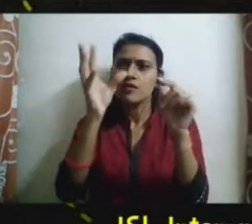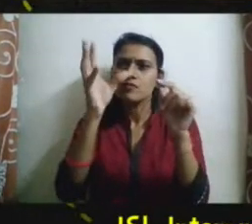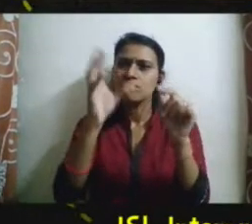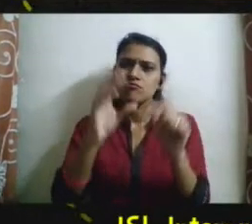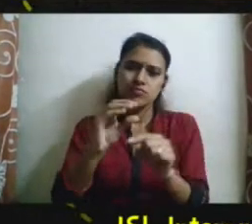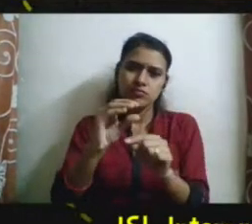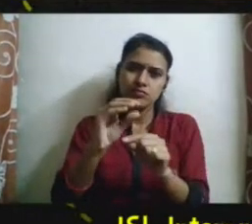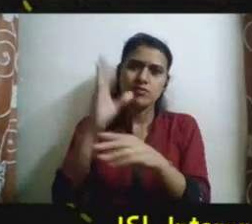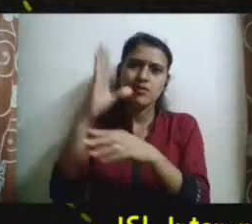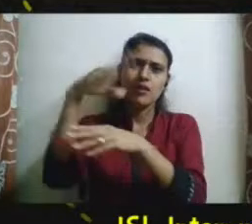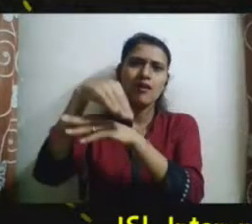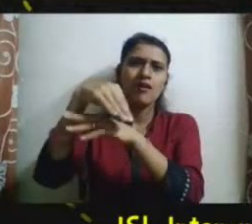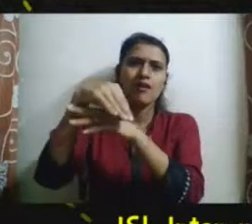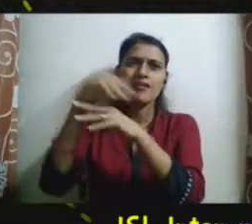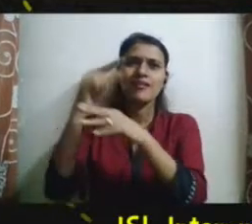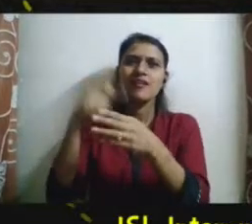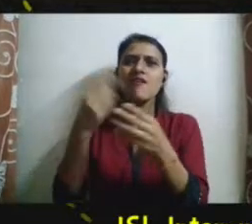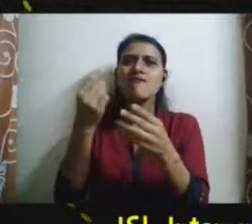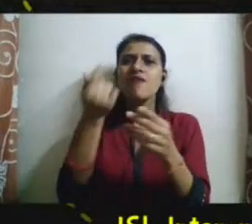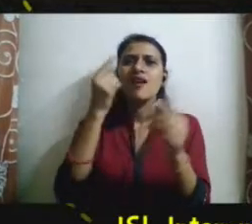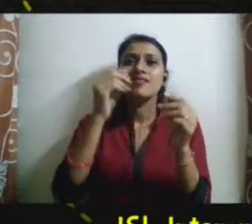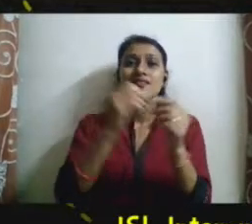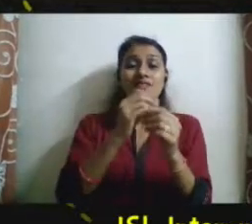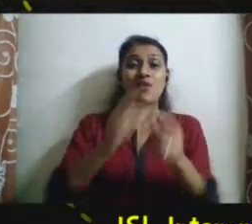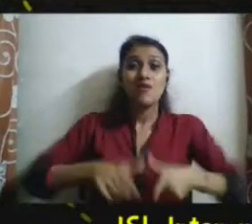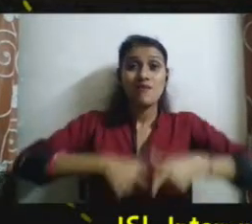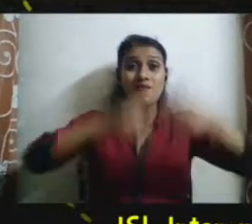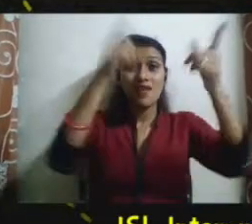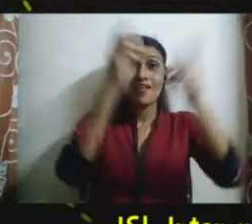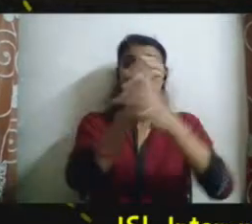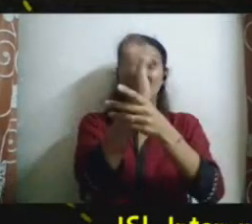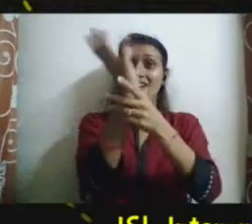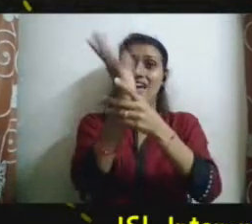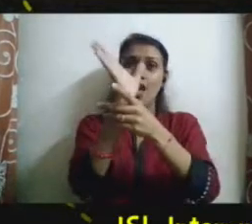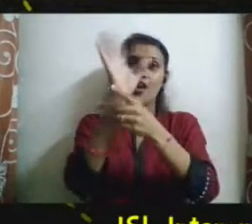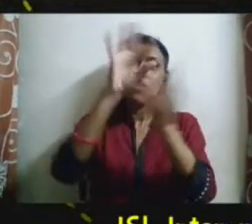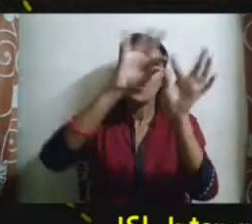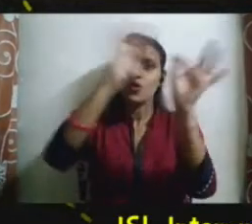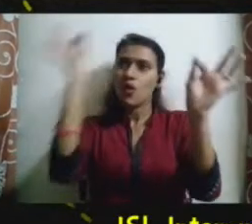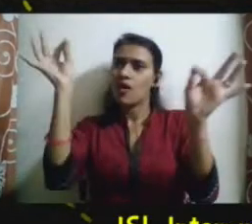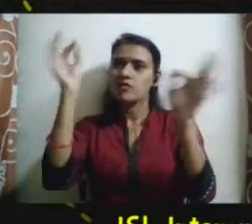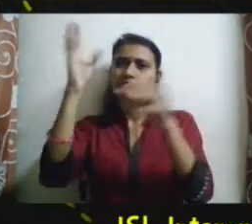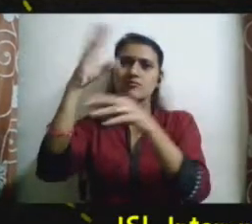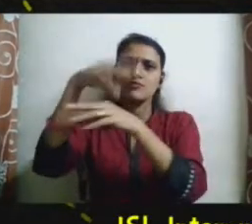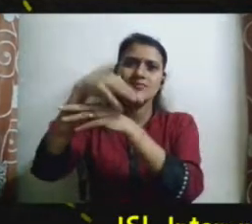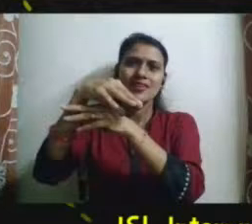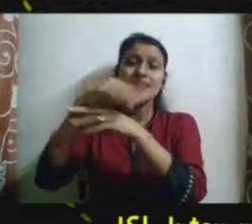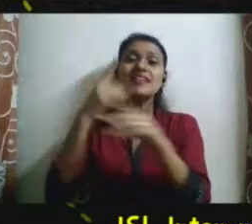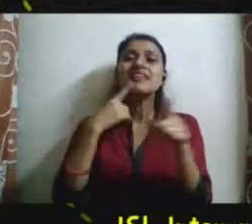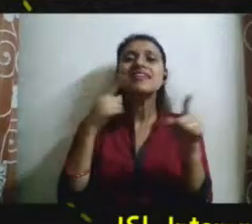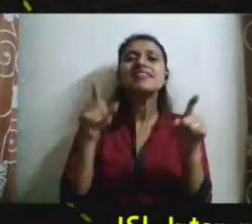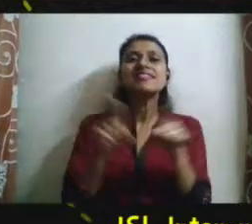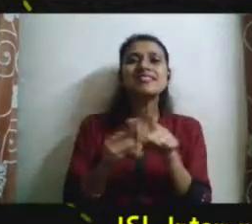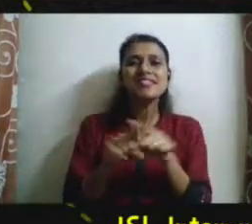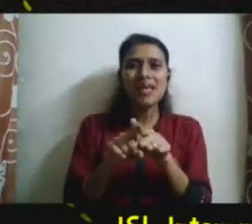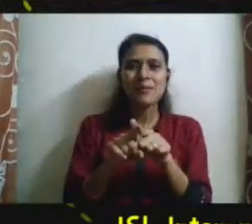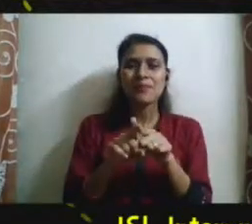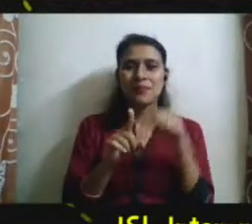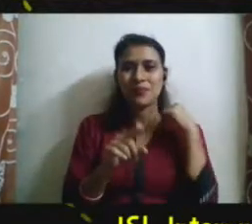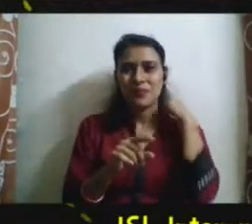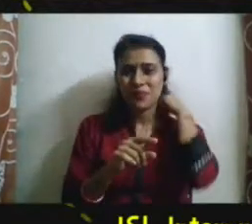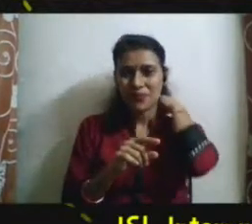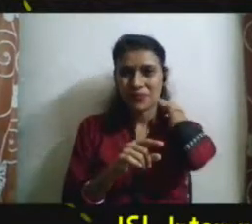starts wilting away. Now this could be, it could mirror so